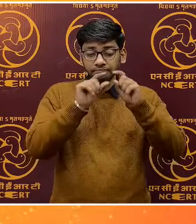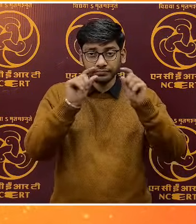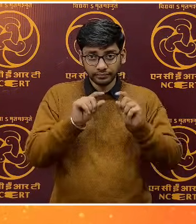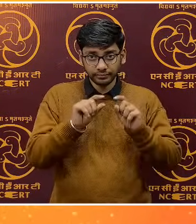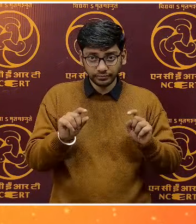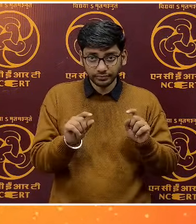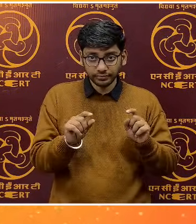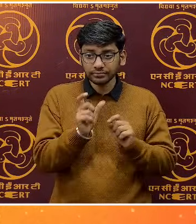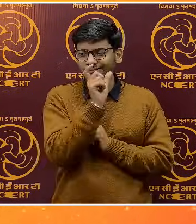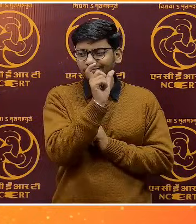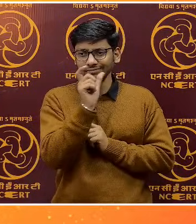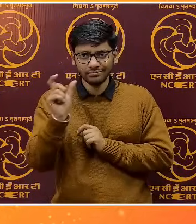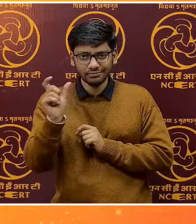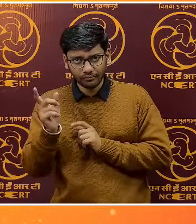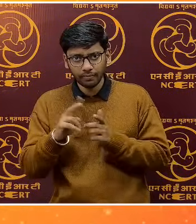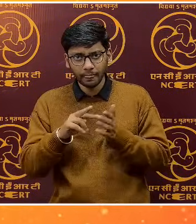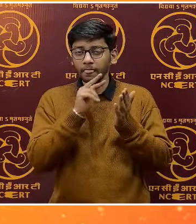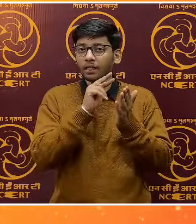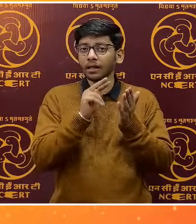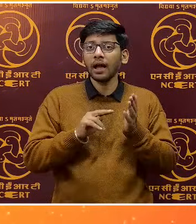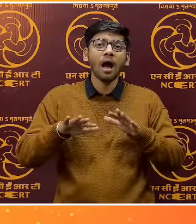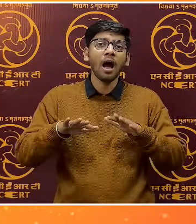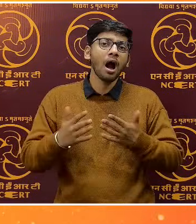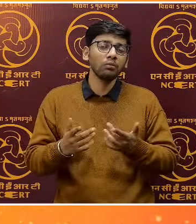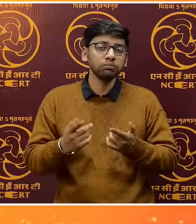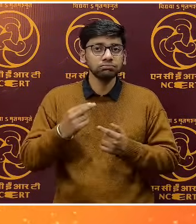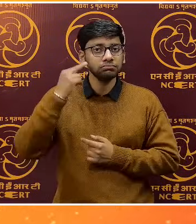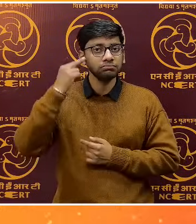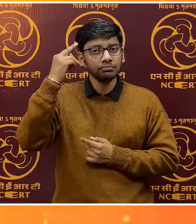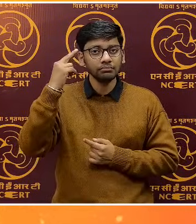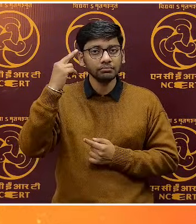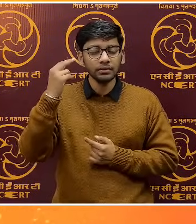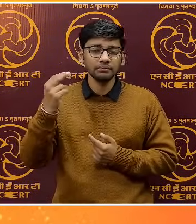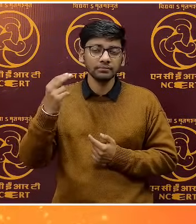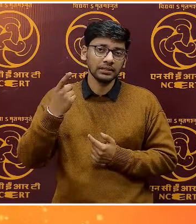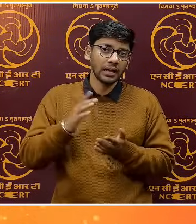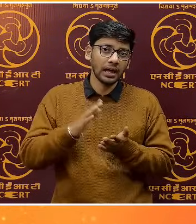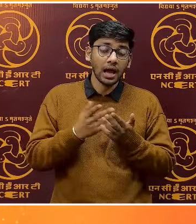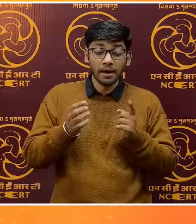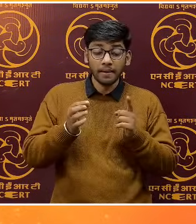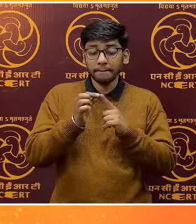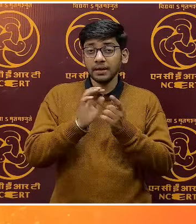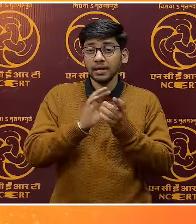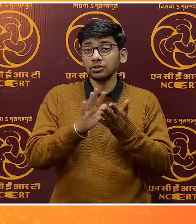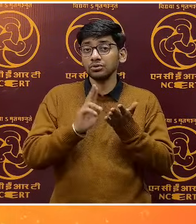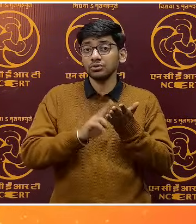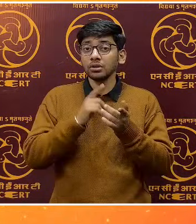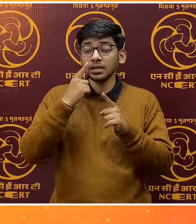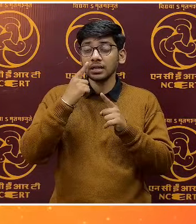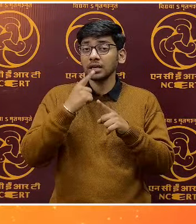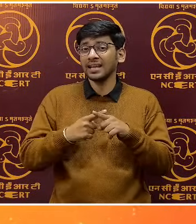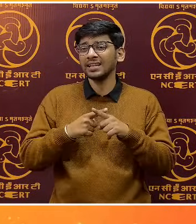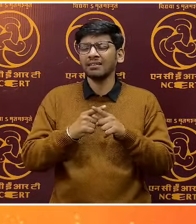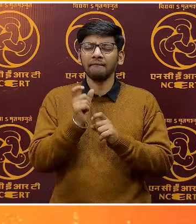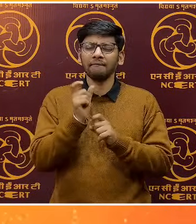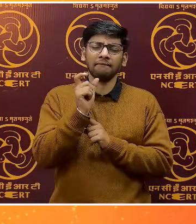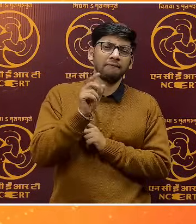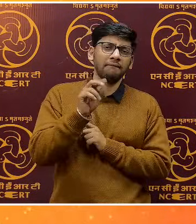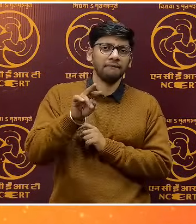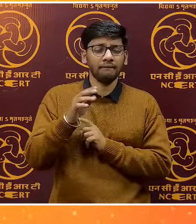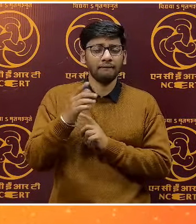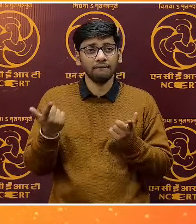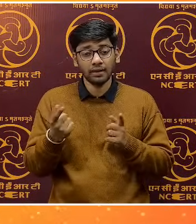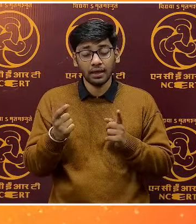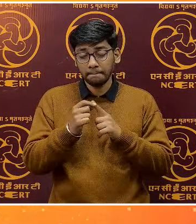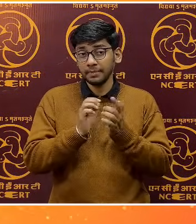we are able to read it. How? Because we know about phonics. Now you ask, what are phonics, right? What